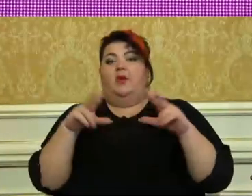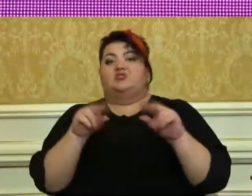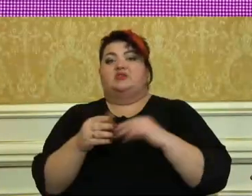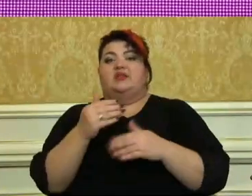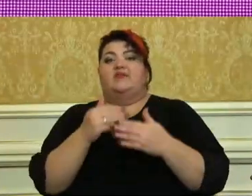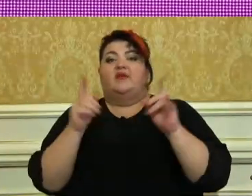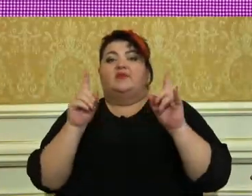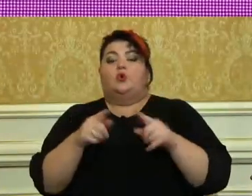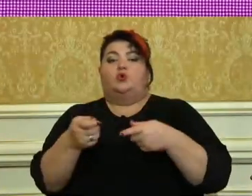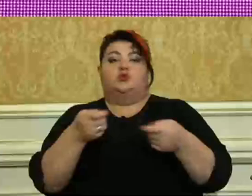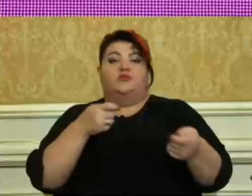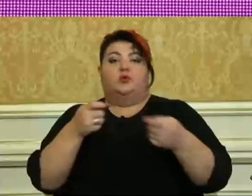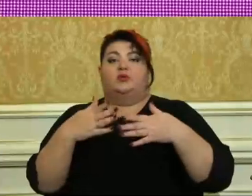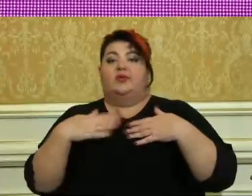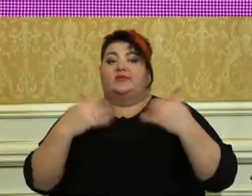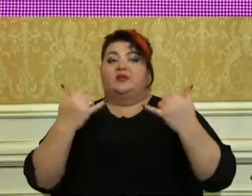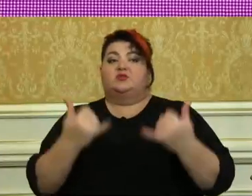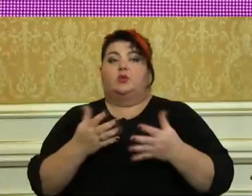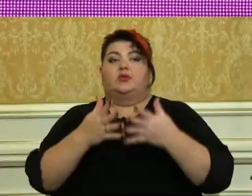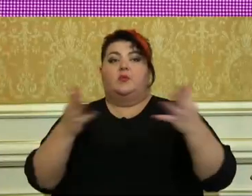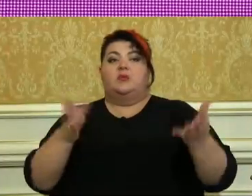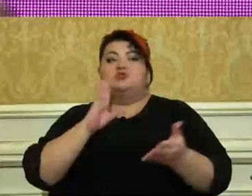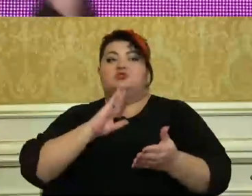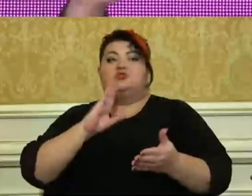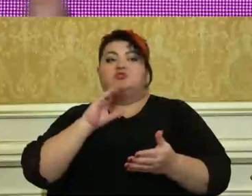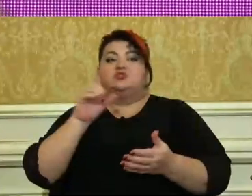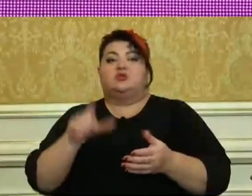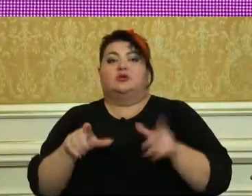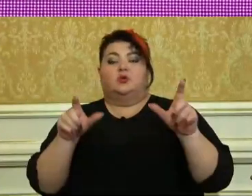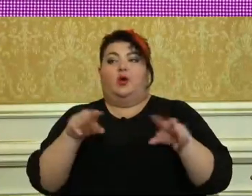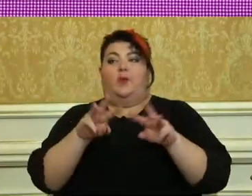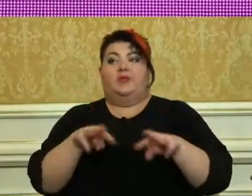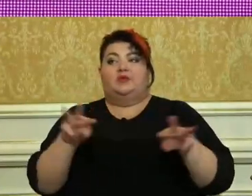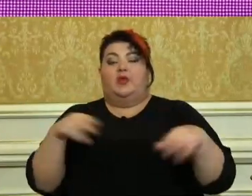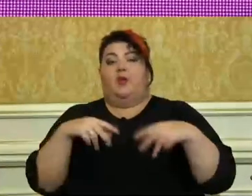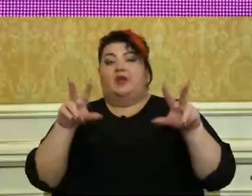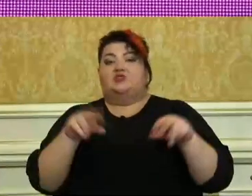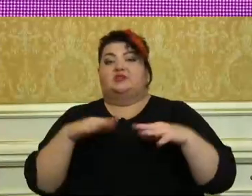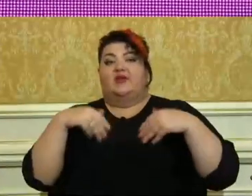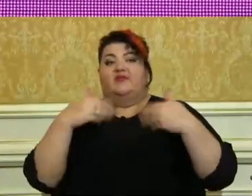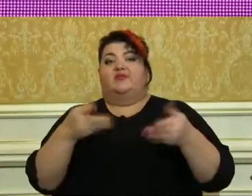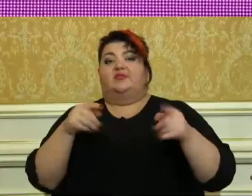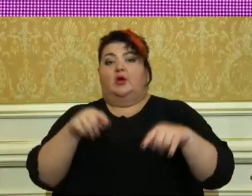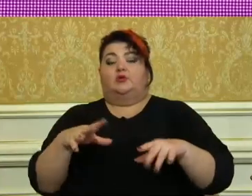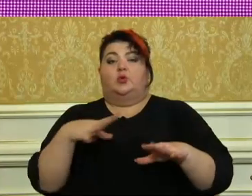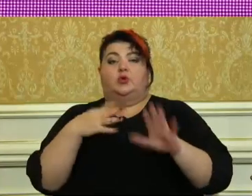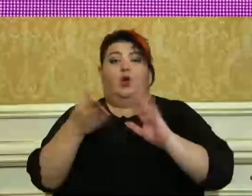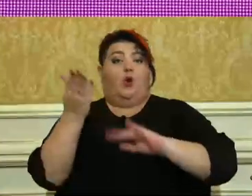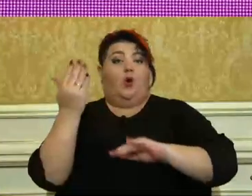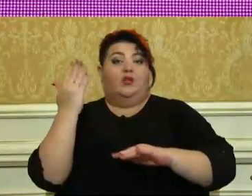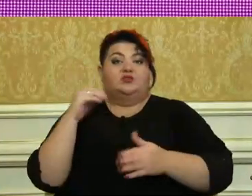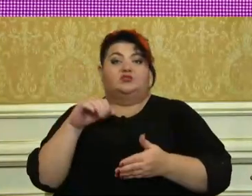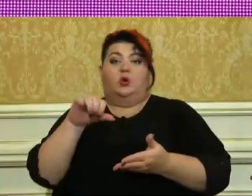happy because in government we also have more women who are ministries, and we are very glad to welcome here